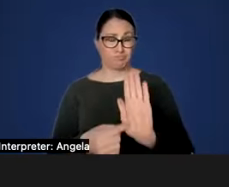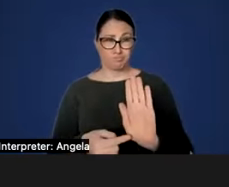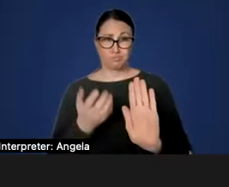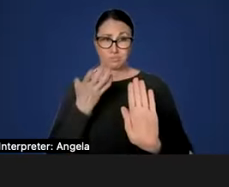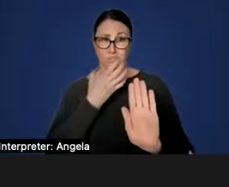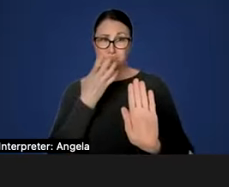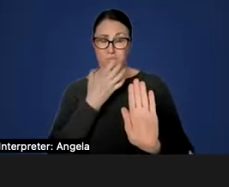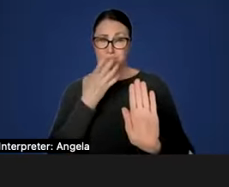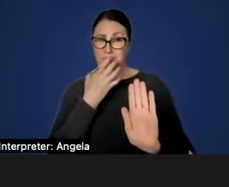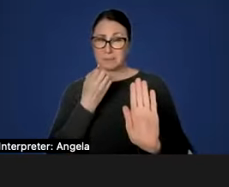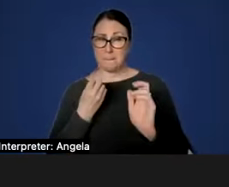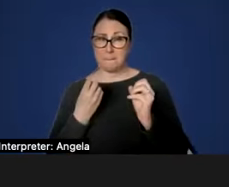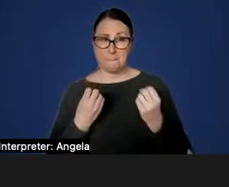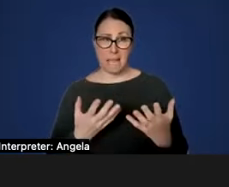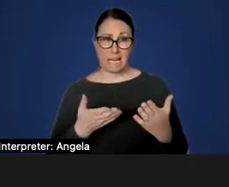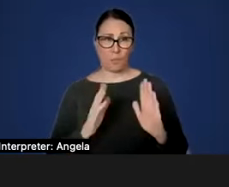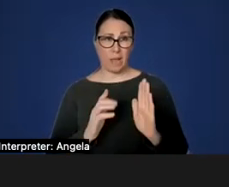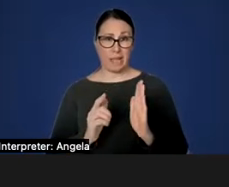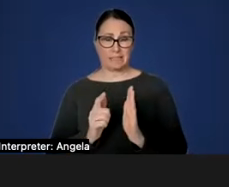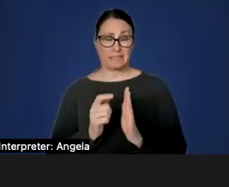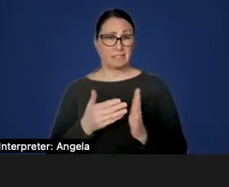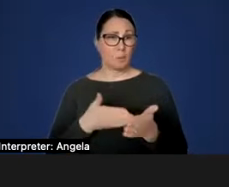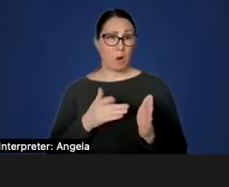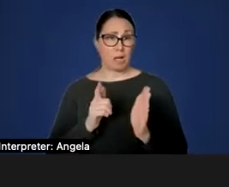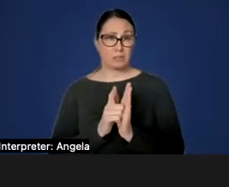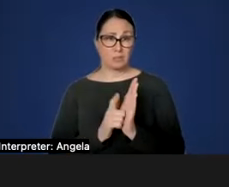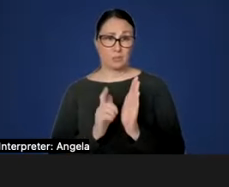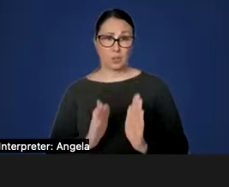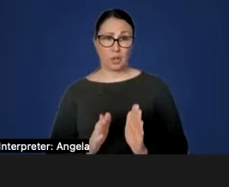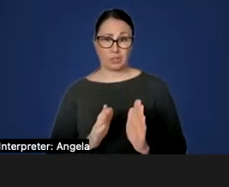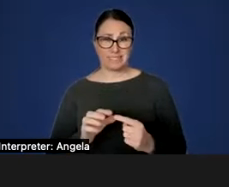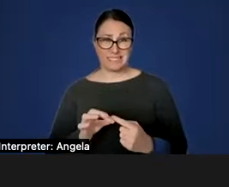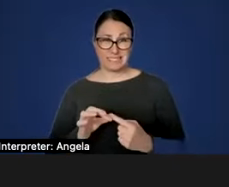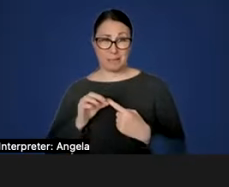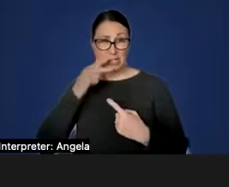in which prosecutors, especially in Indian country, are